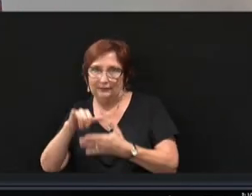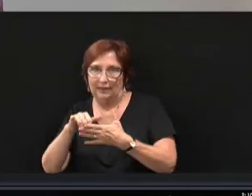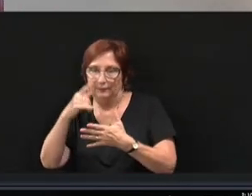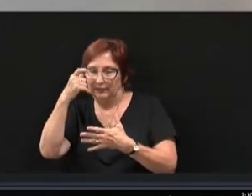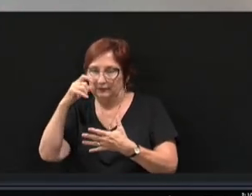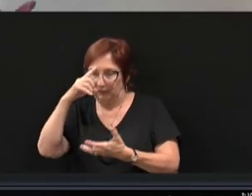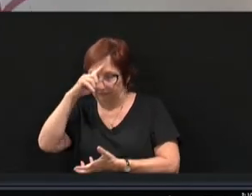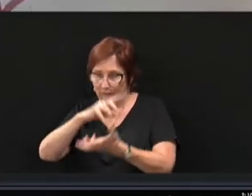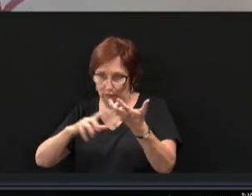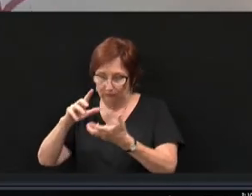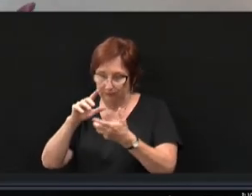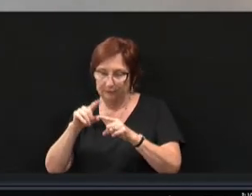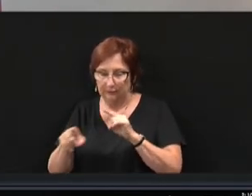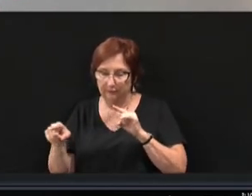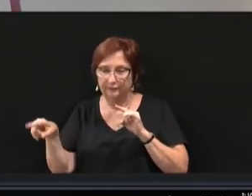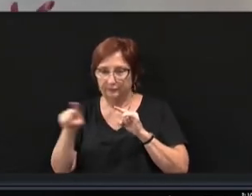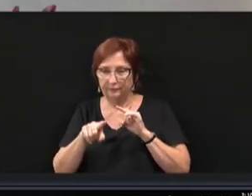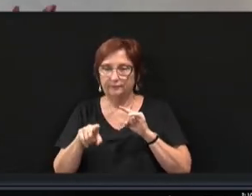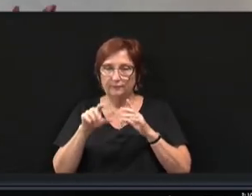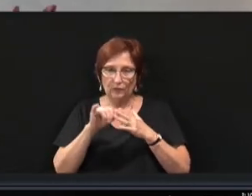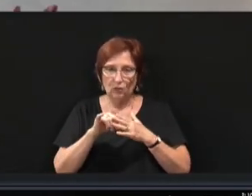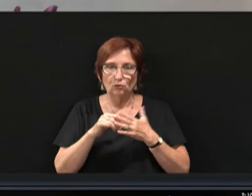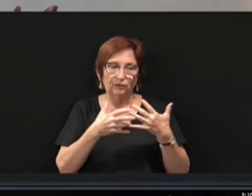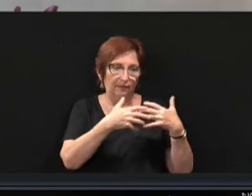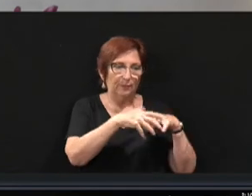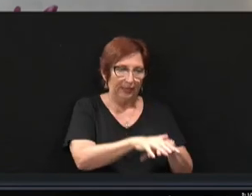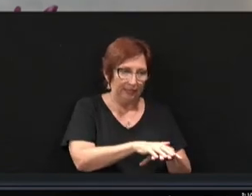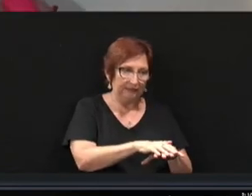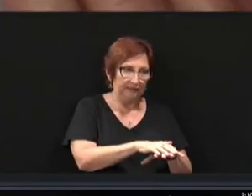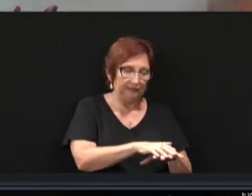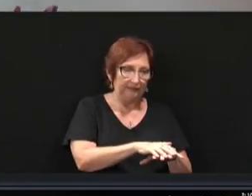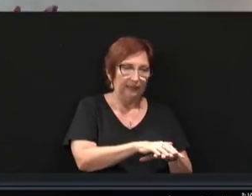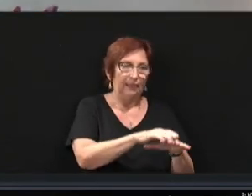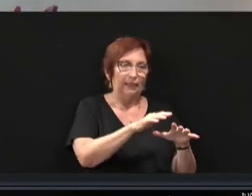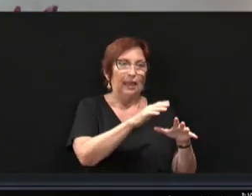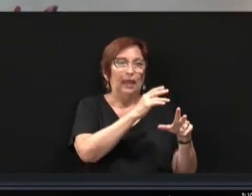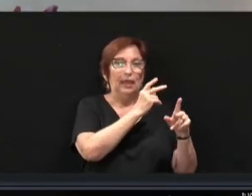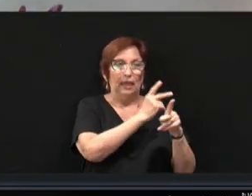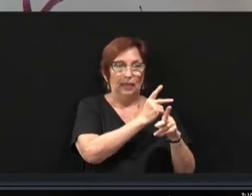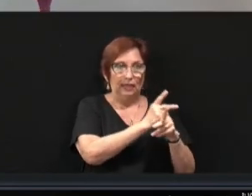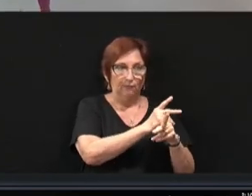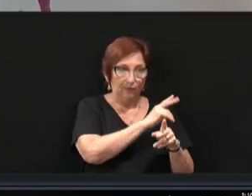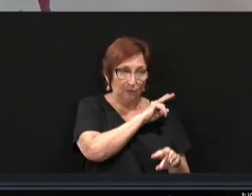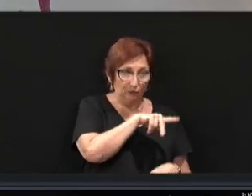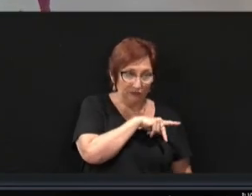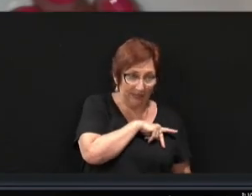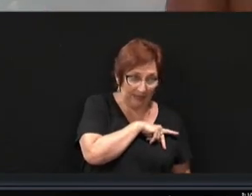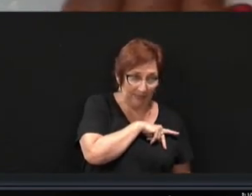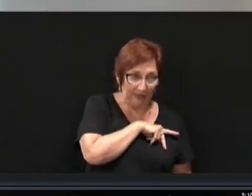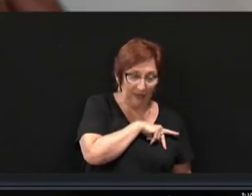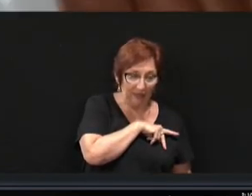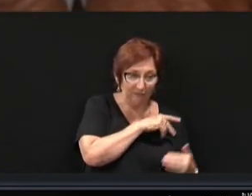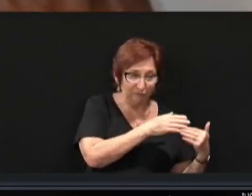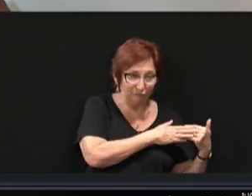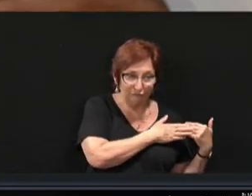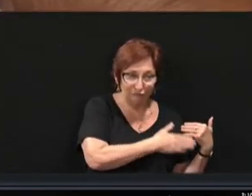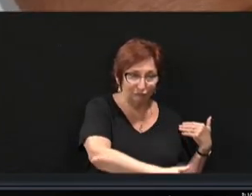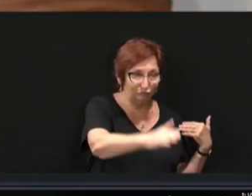this happens. Those are the blends. They maintain their personality all the way